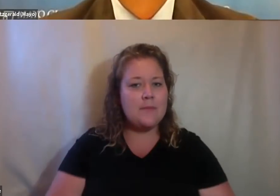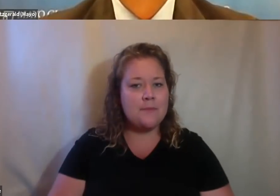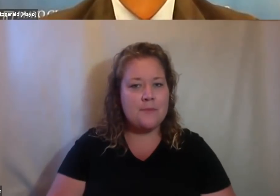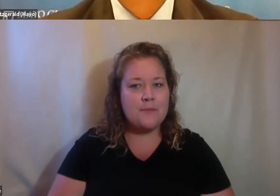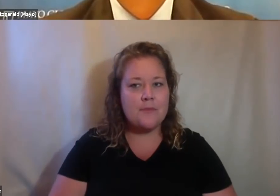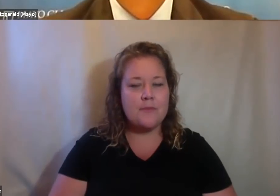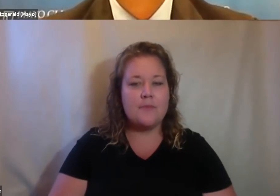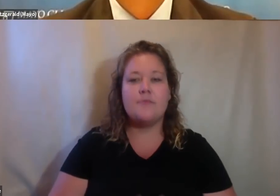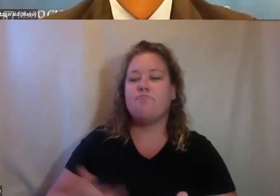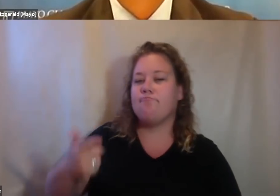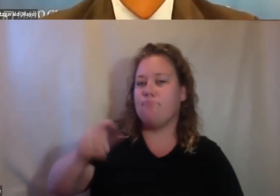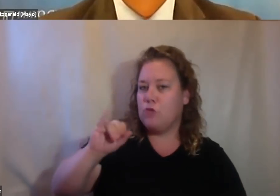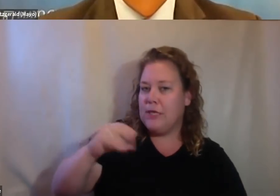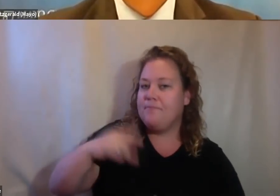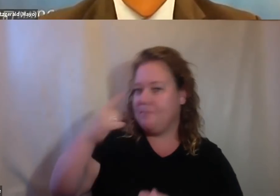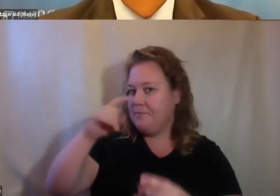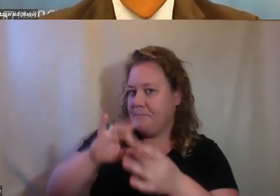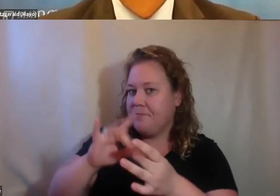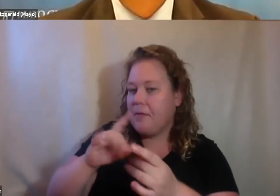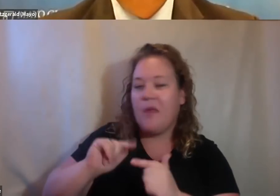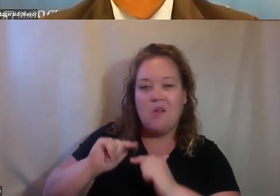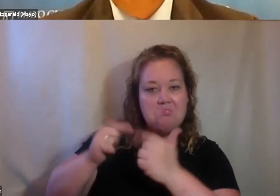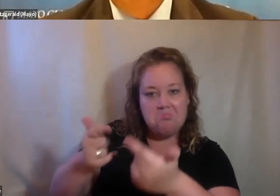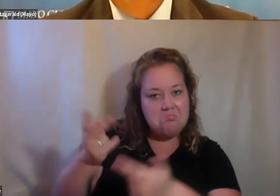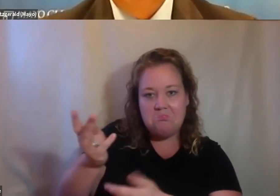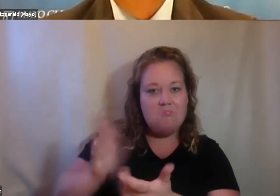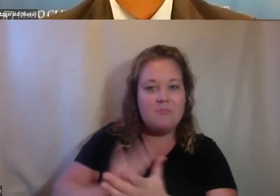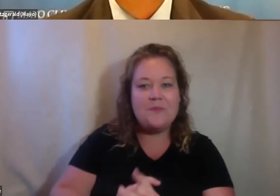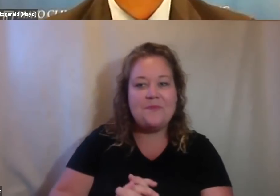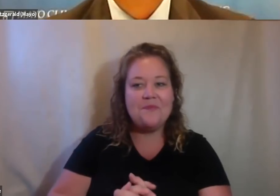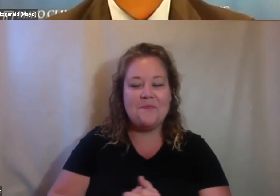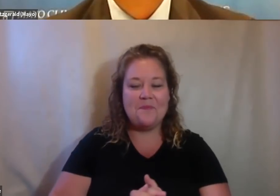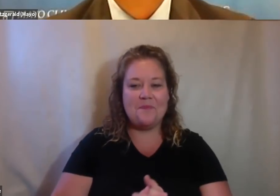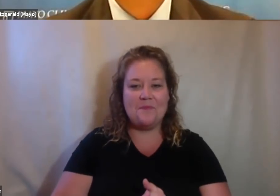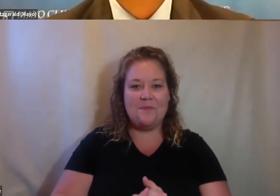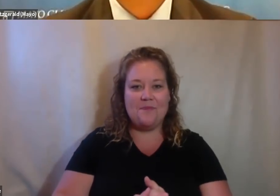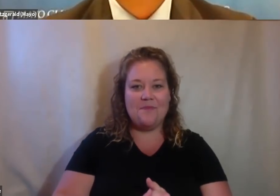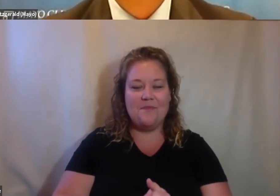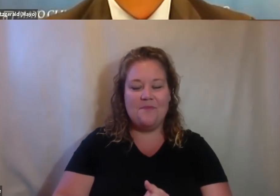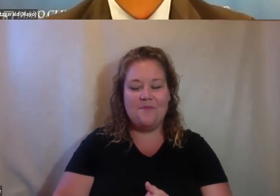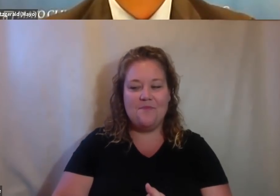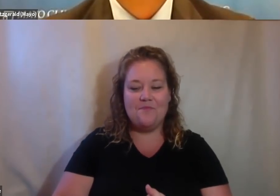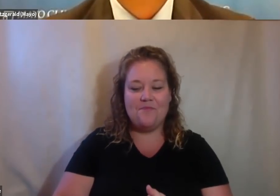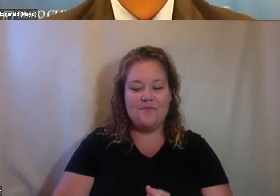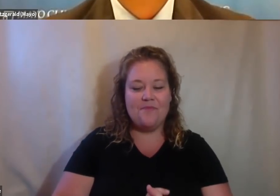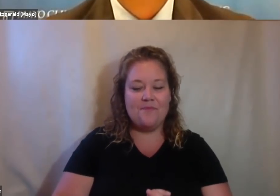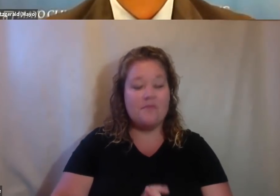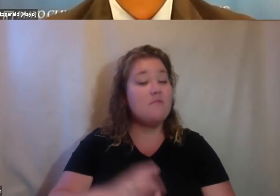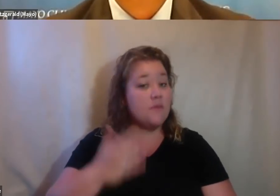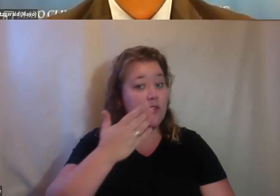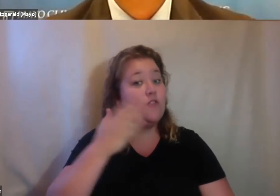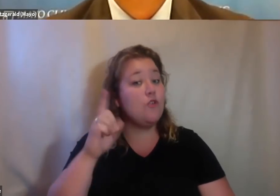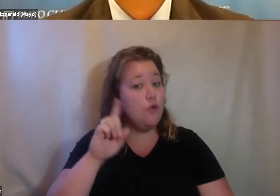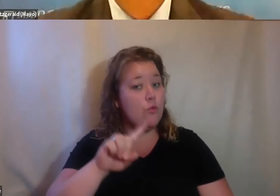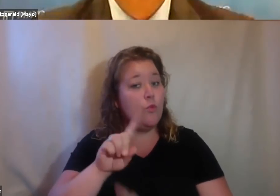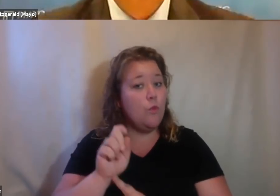Well, I can start, and then Dr. Kowalski or Dr. Fitzgerald can share as well. I think that's a good question.